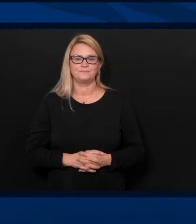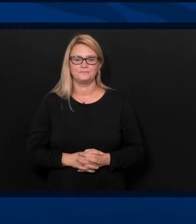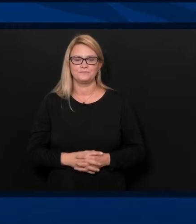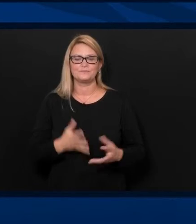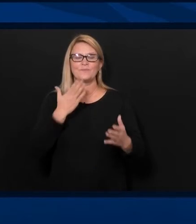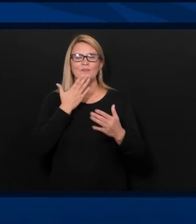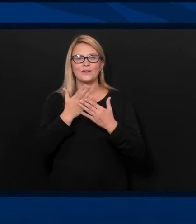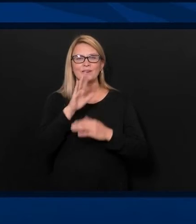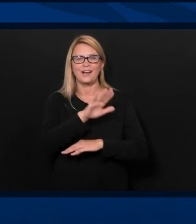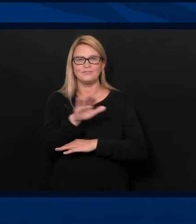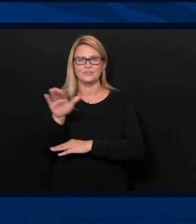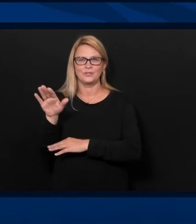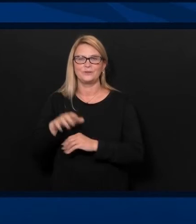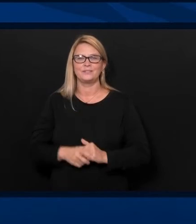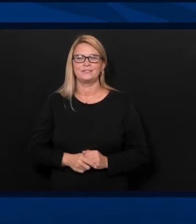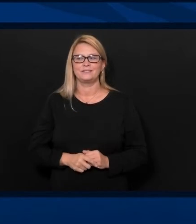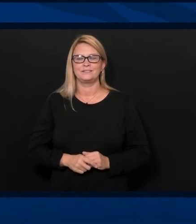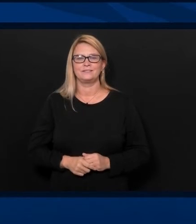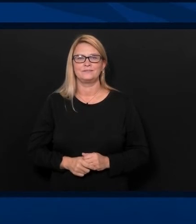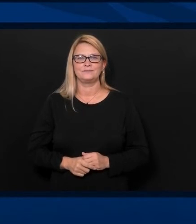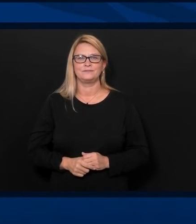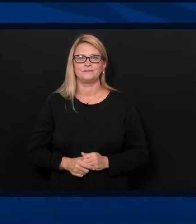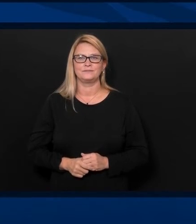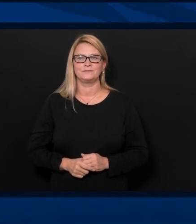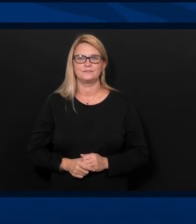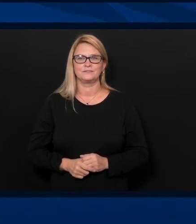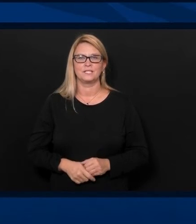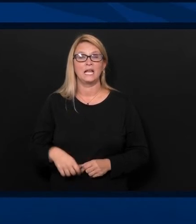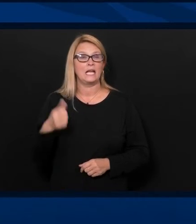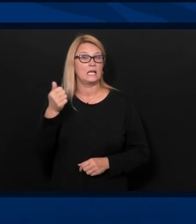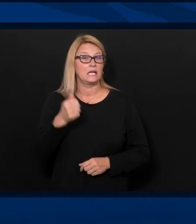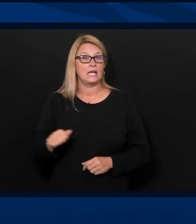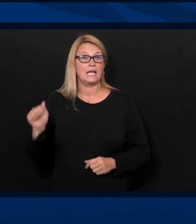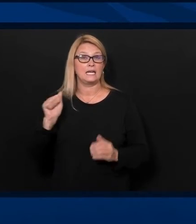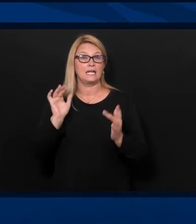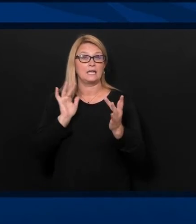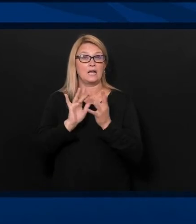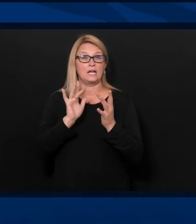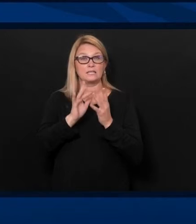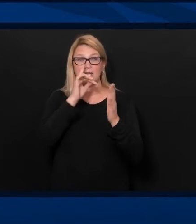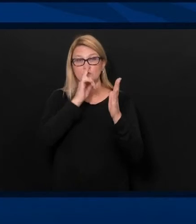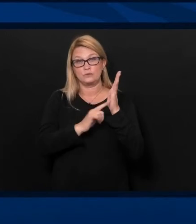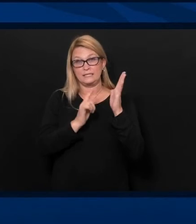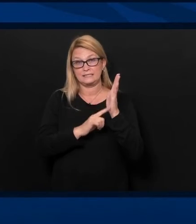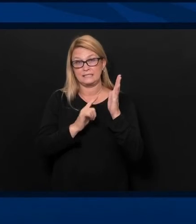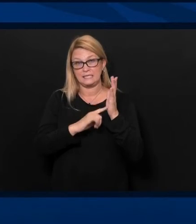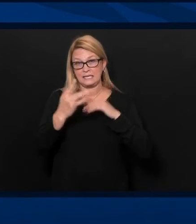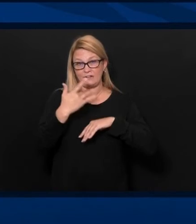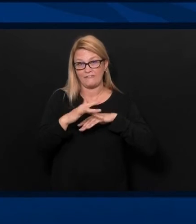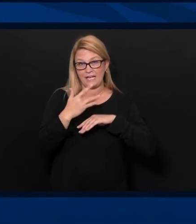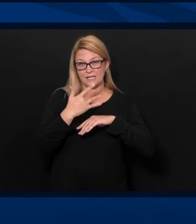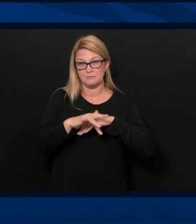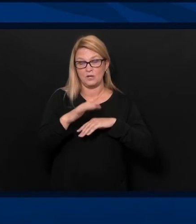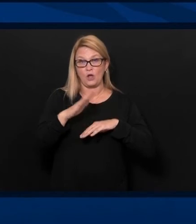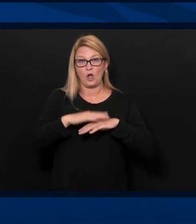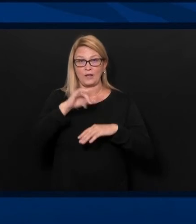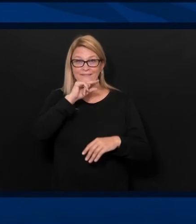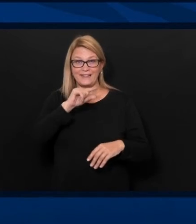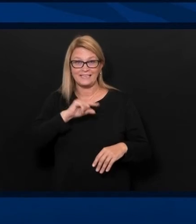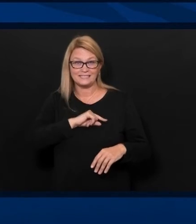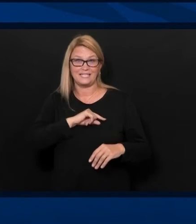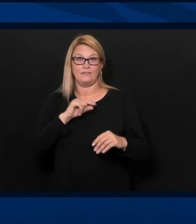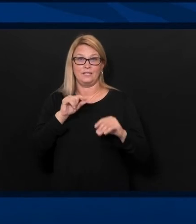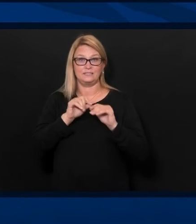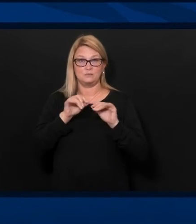afternoon, panel. I was wondering if there had been any contact tracing data available yet on the effect of Thanksgiving on the